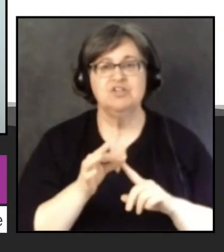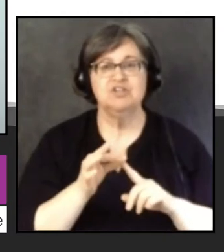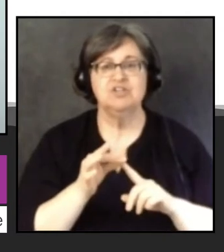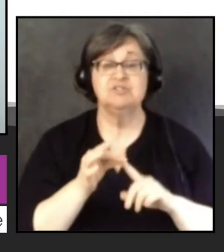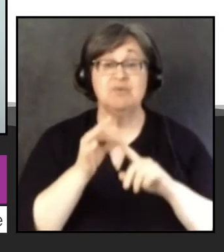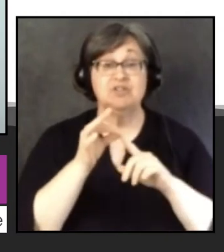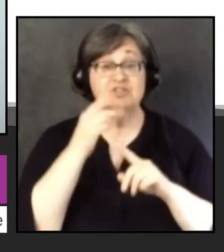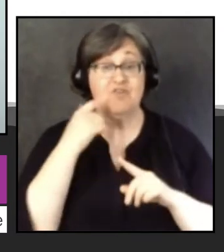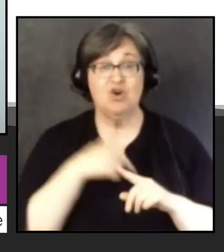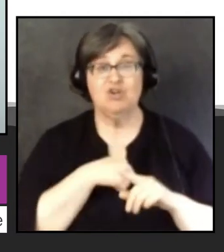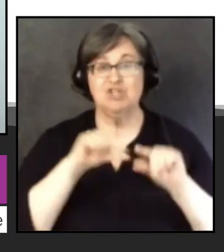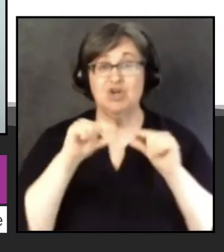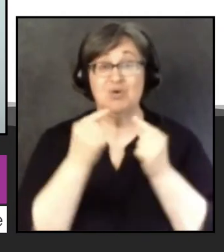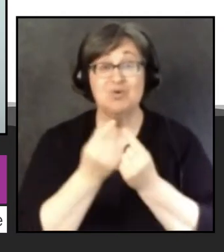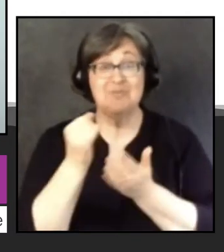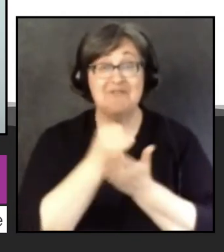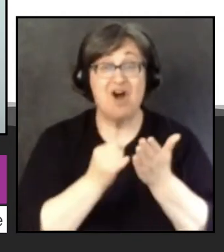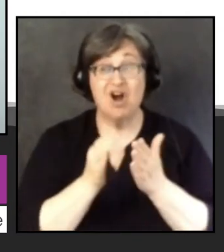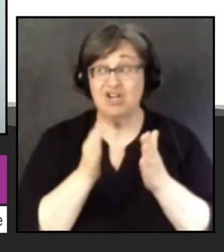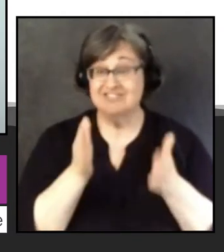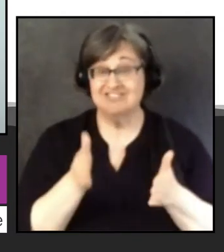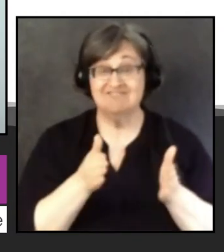us group of artists.